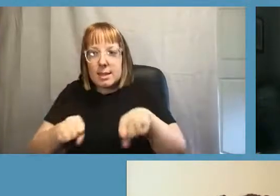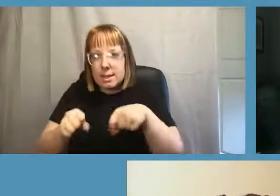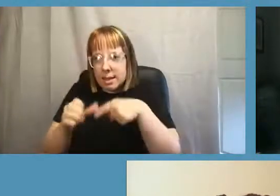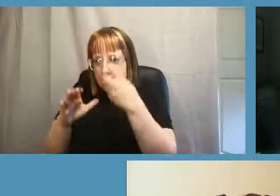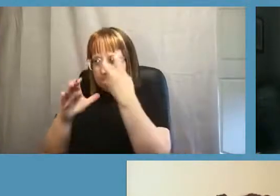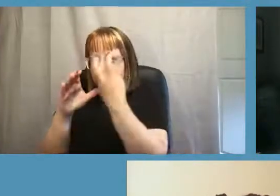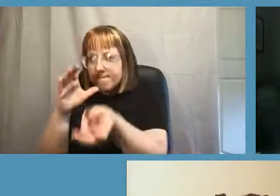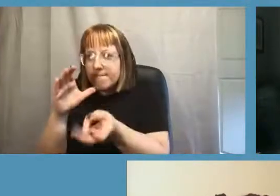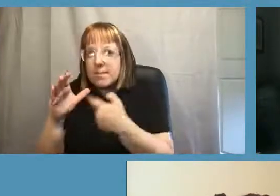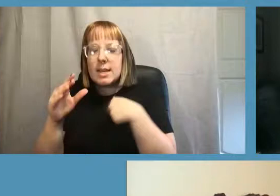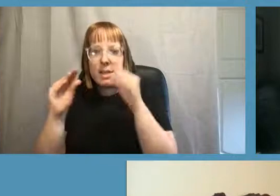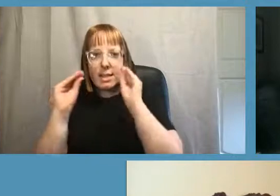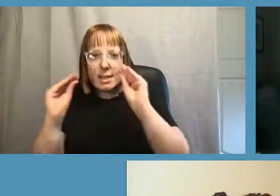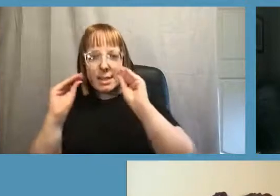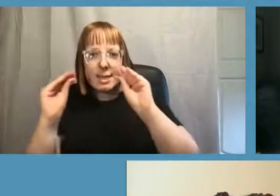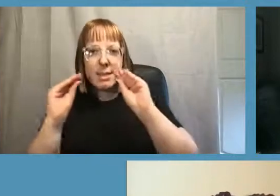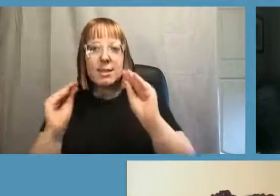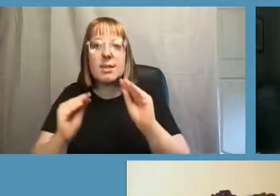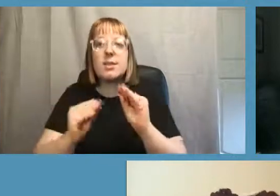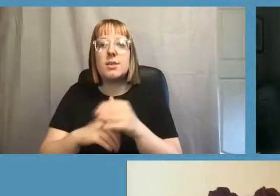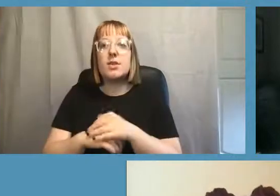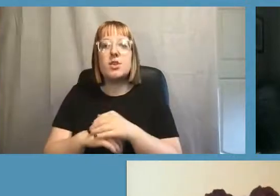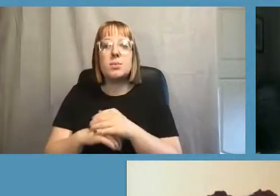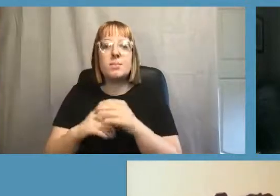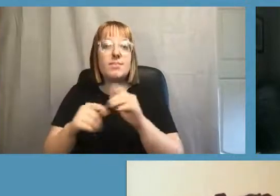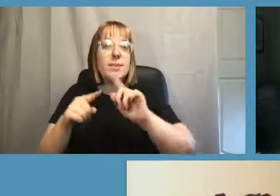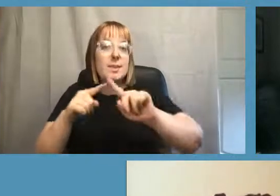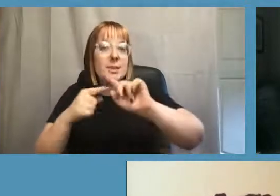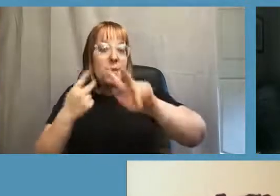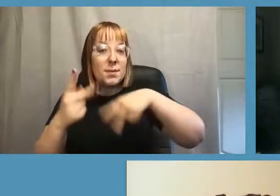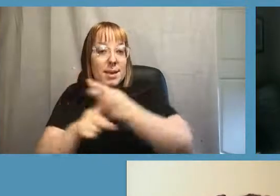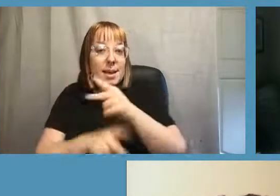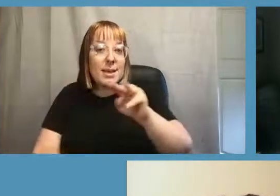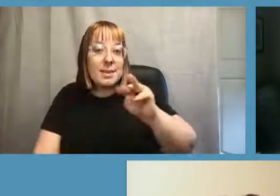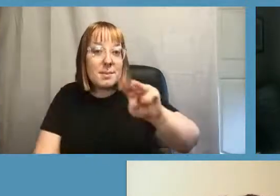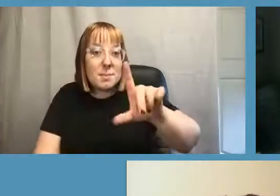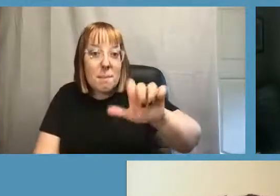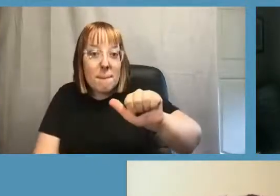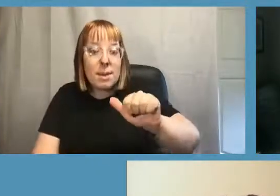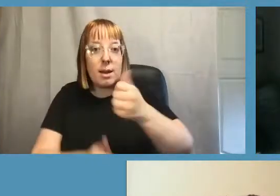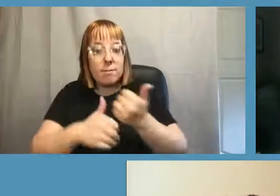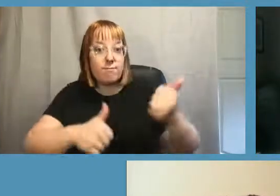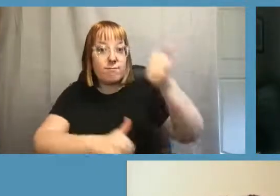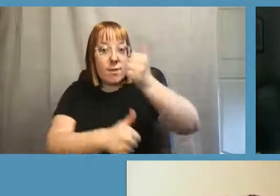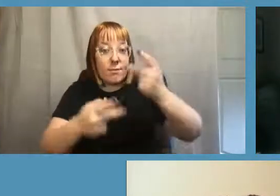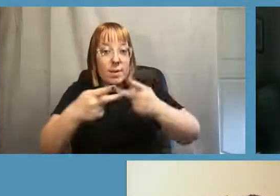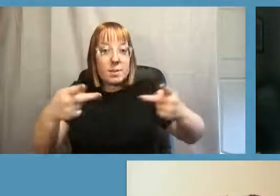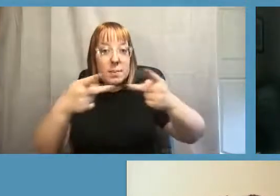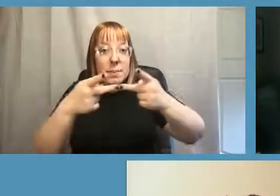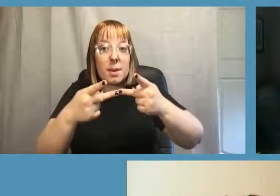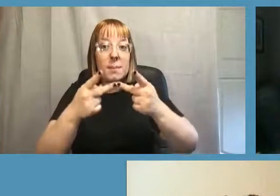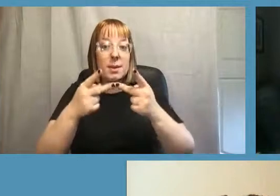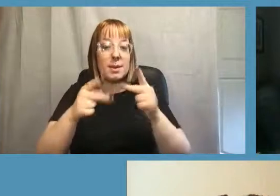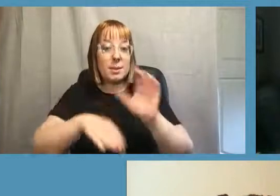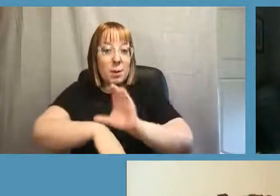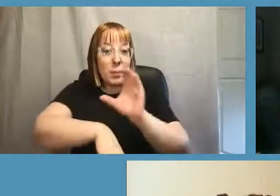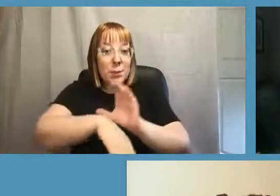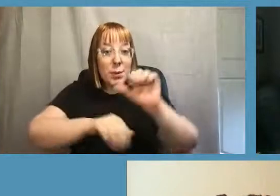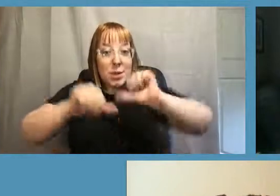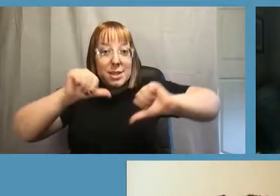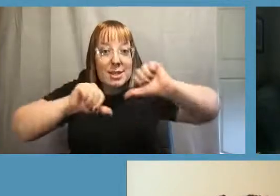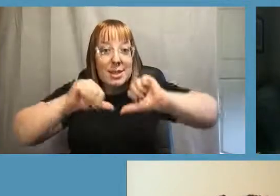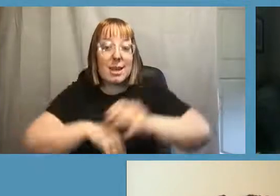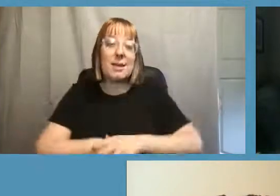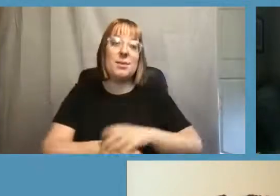multimedia, computational media, visual art, and even advanced placement computer science